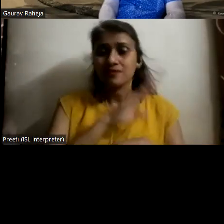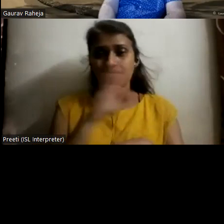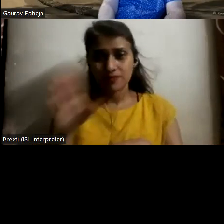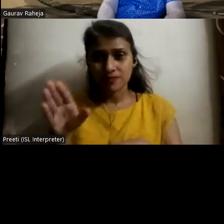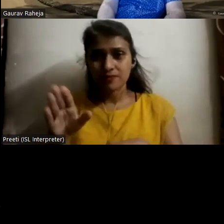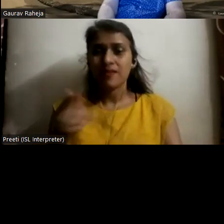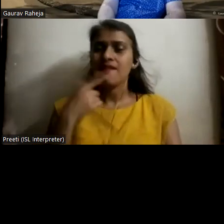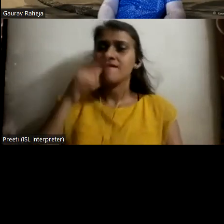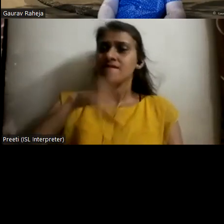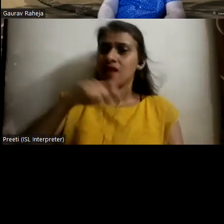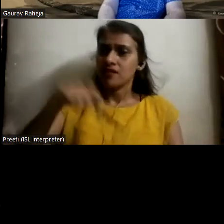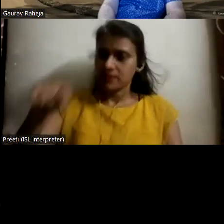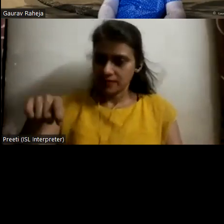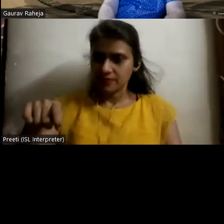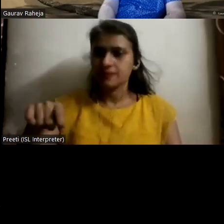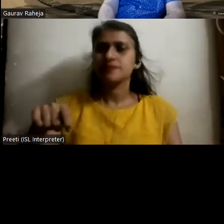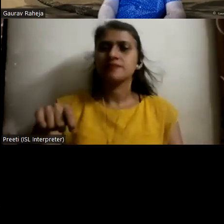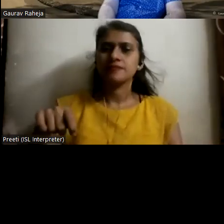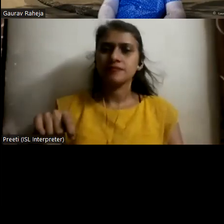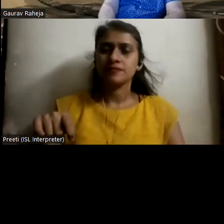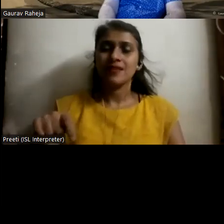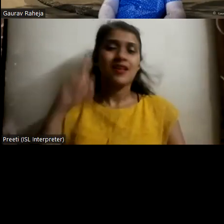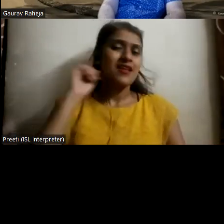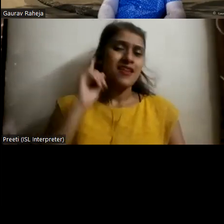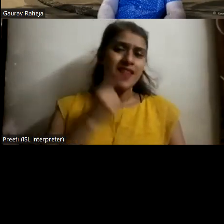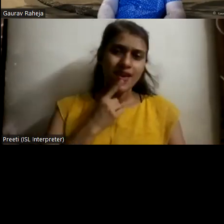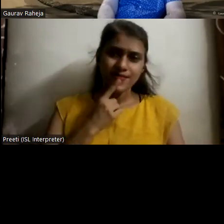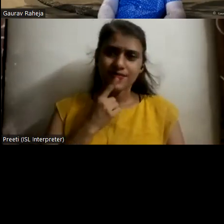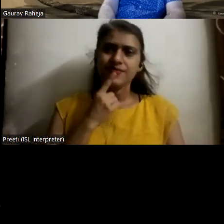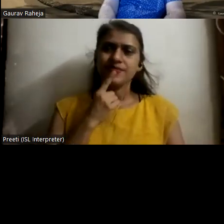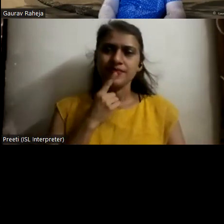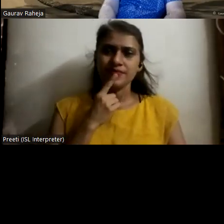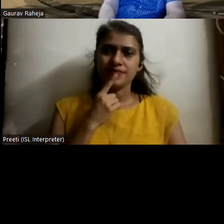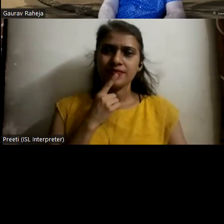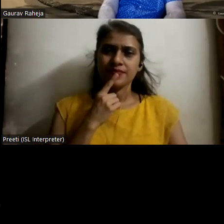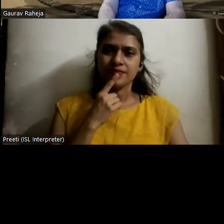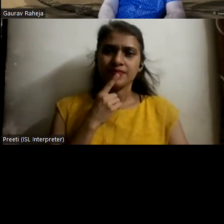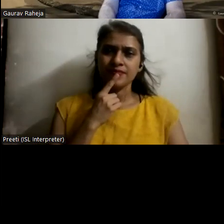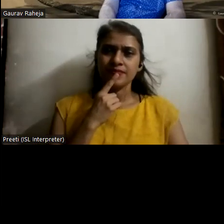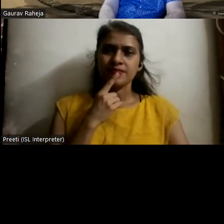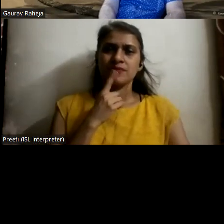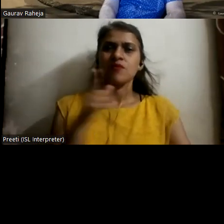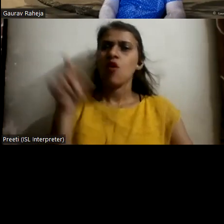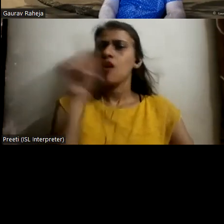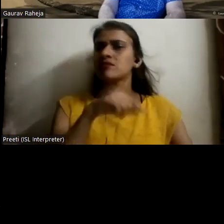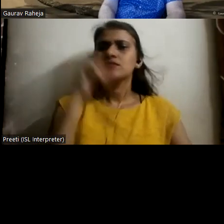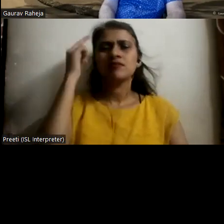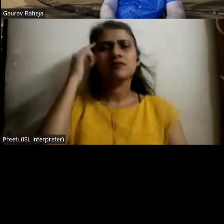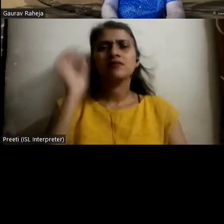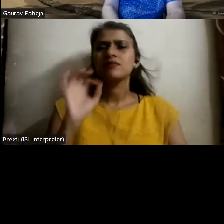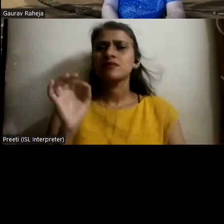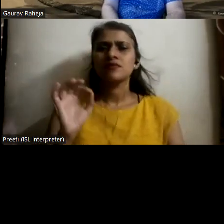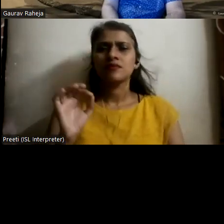cane, moment a person comes with hearing impairment, our system gets into questions that, oh, we did